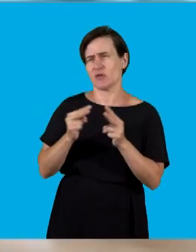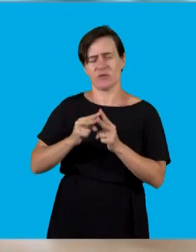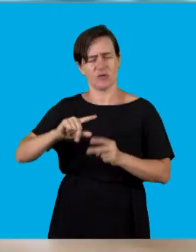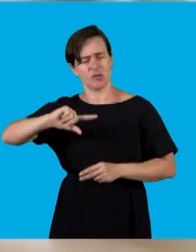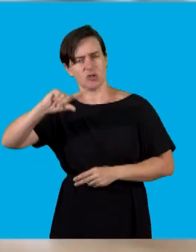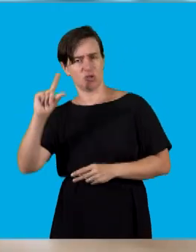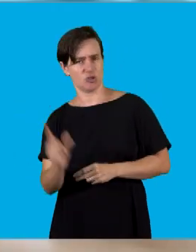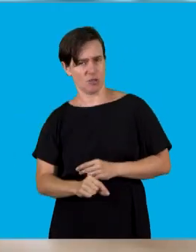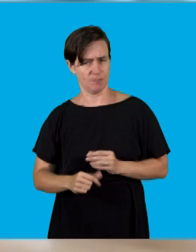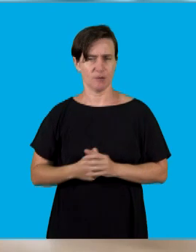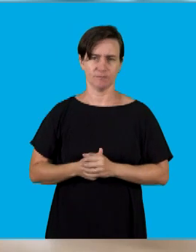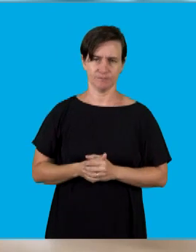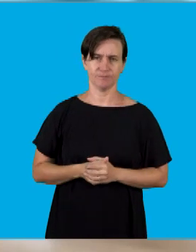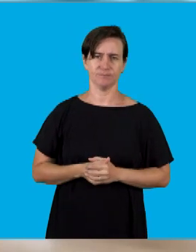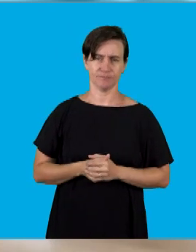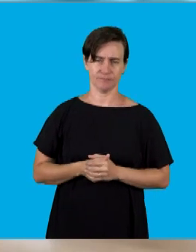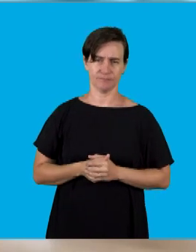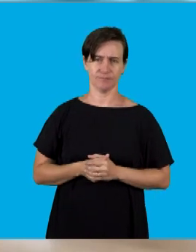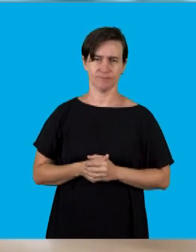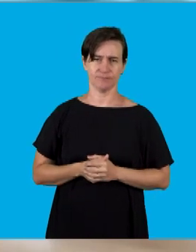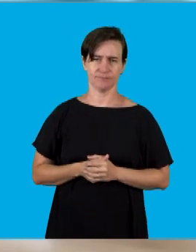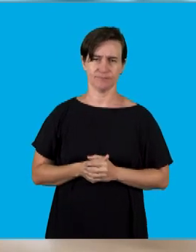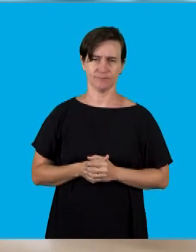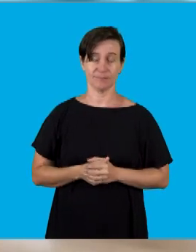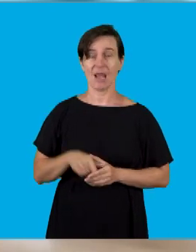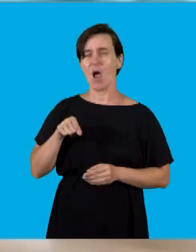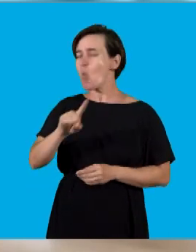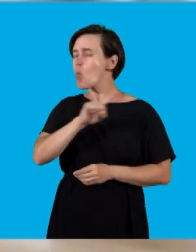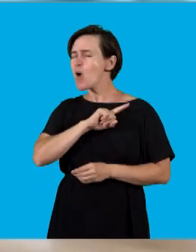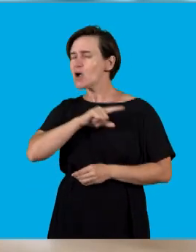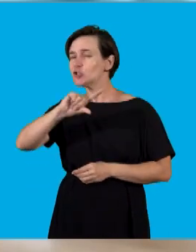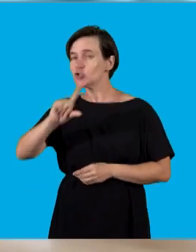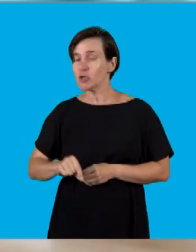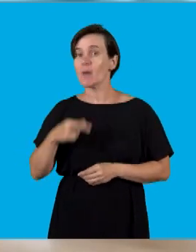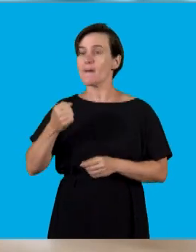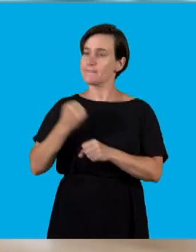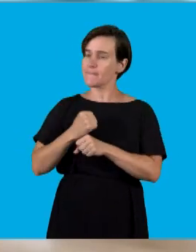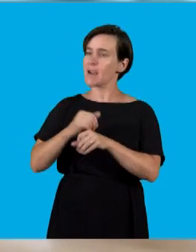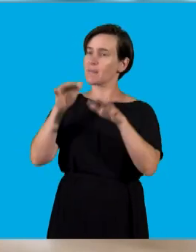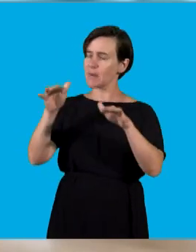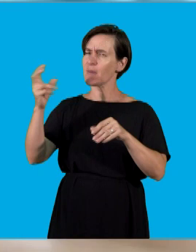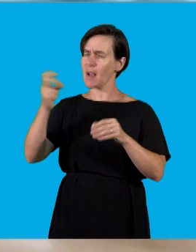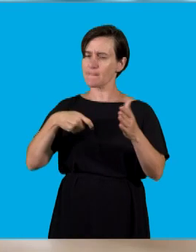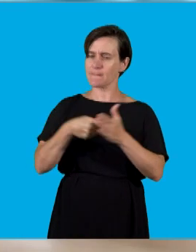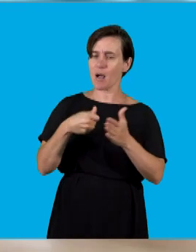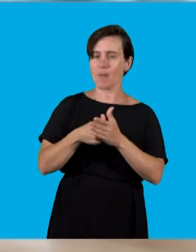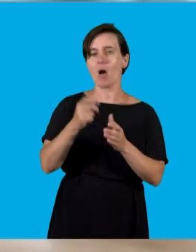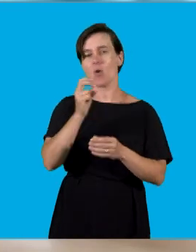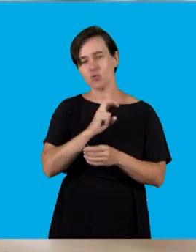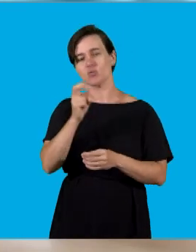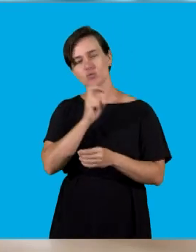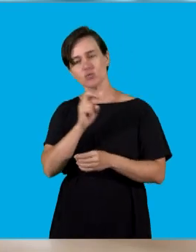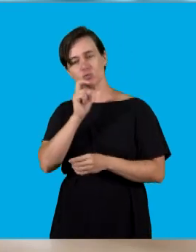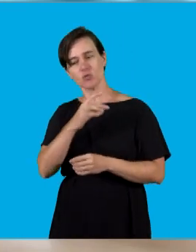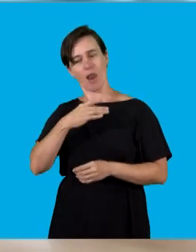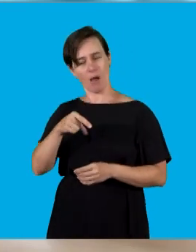being introduced into the market, they are priced very low. The aim is to get you to get used to the product, and then